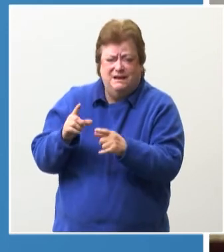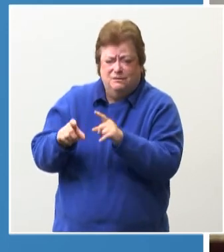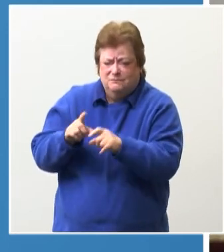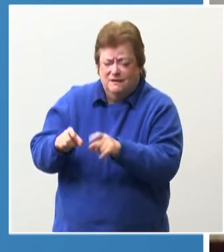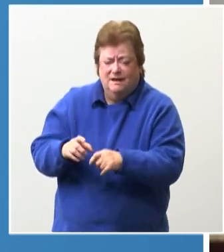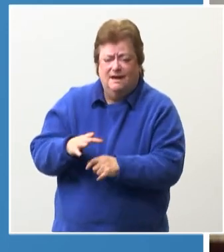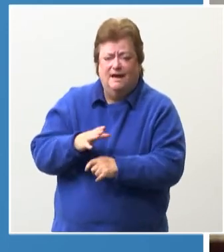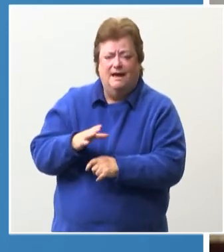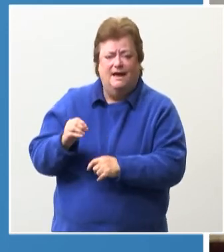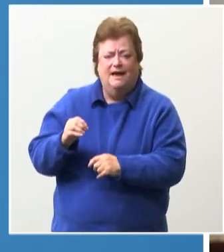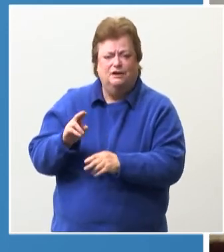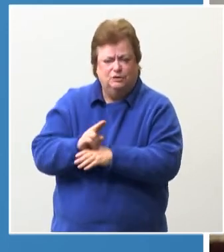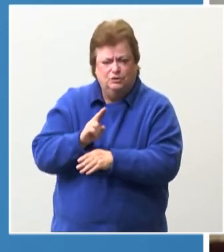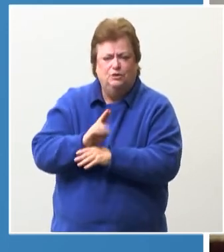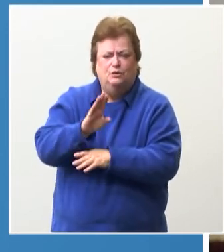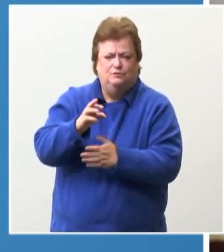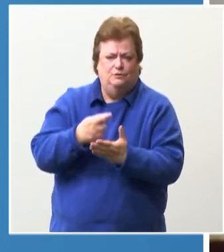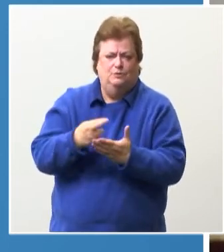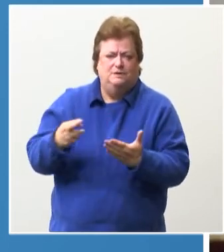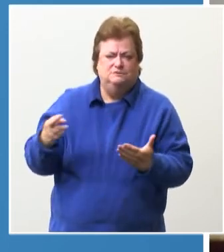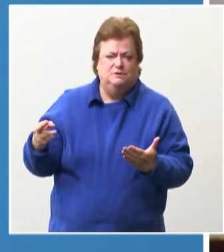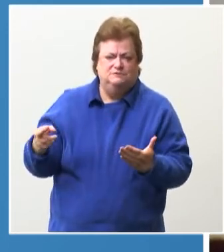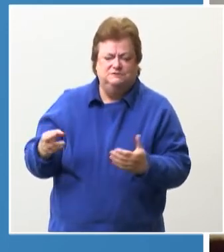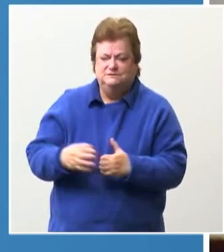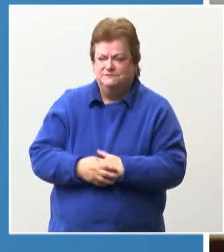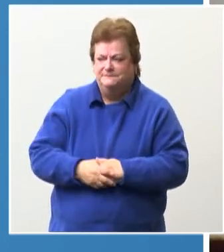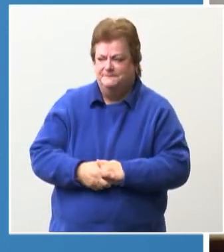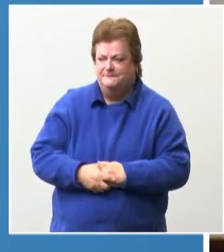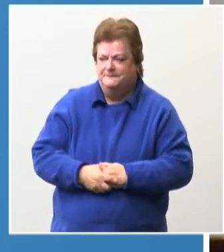your own doctor and use your resources.